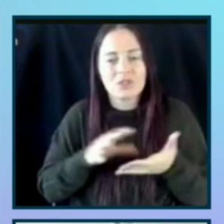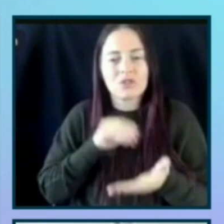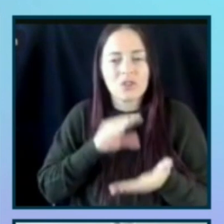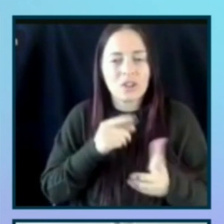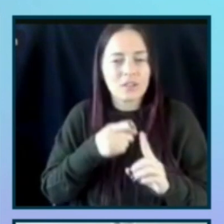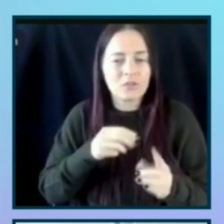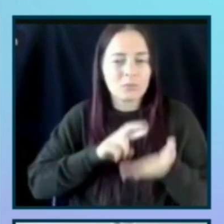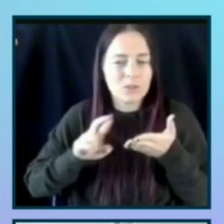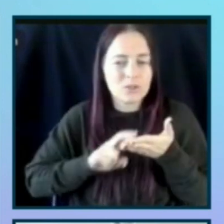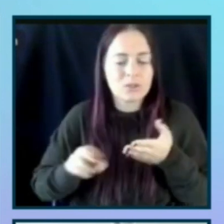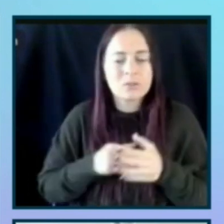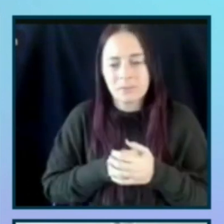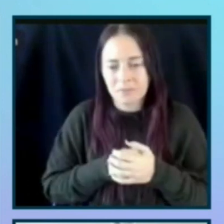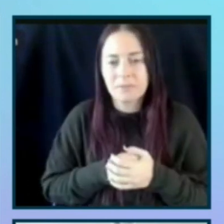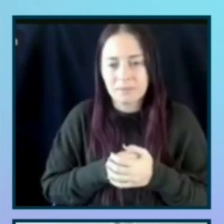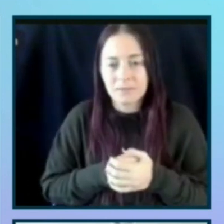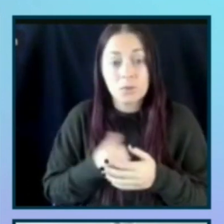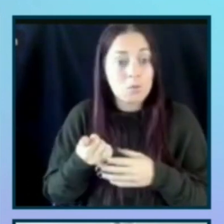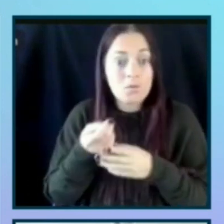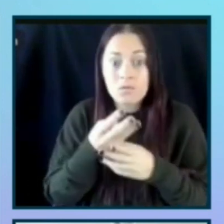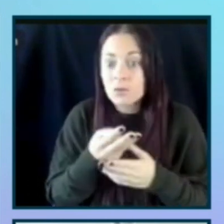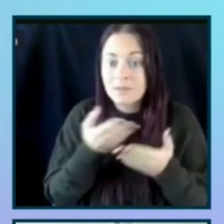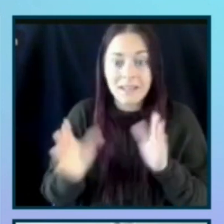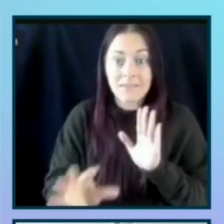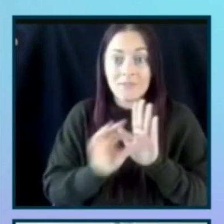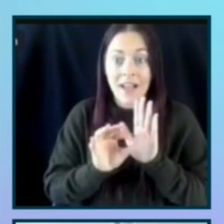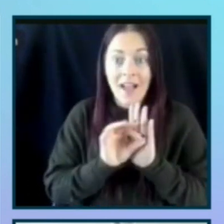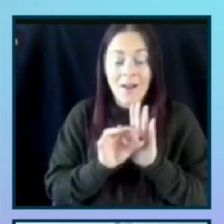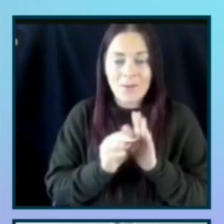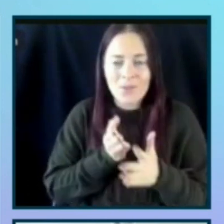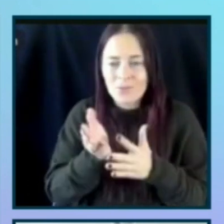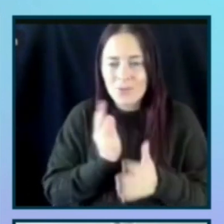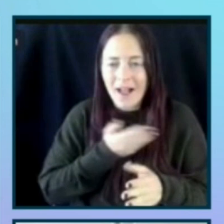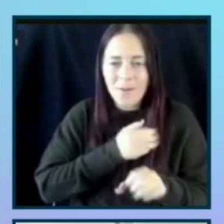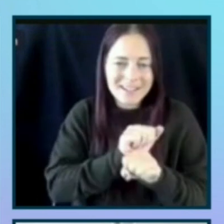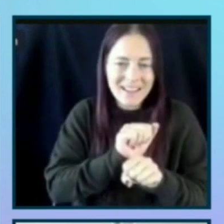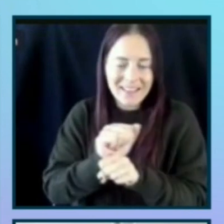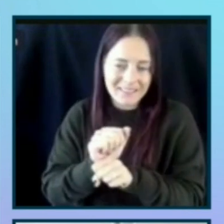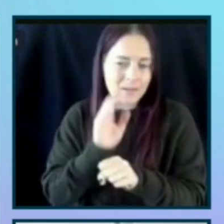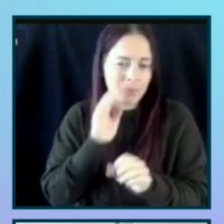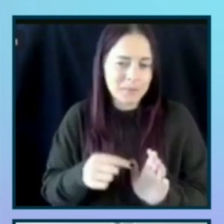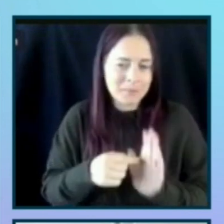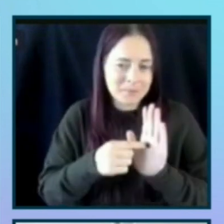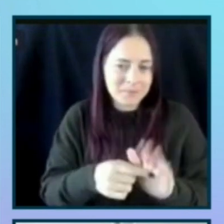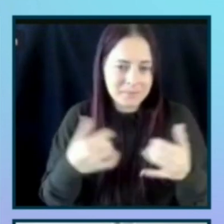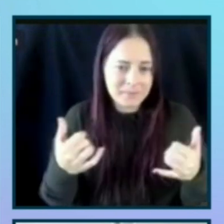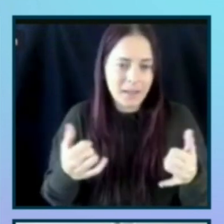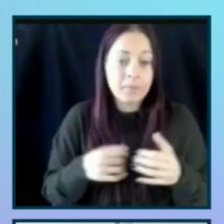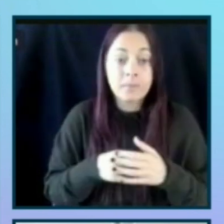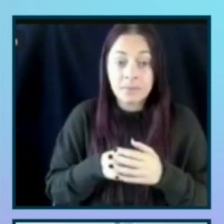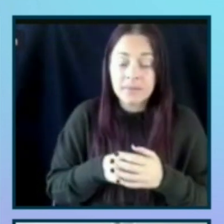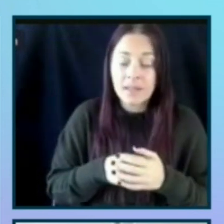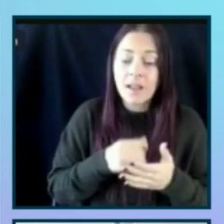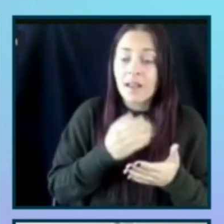you an idea of a few of the valuable findings that we found through these tests. And while we found these changes while we were testing